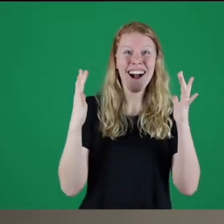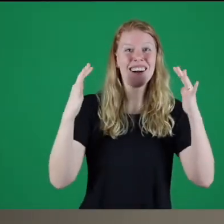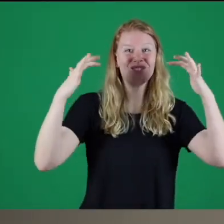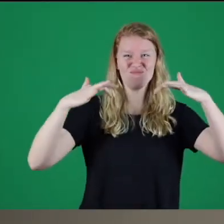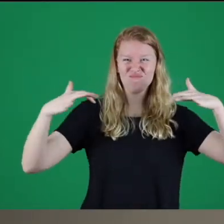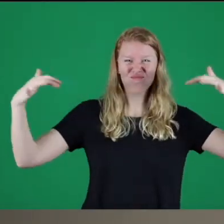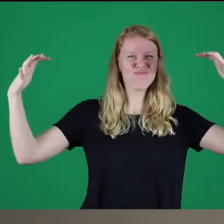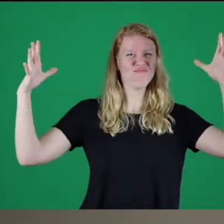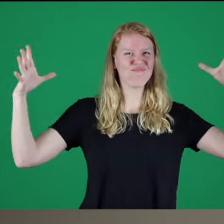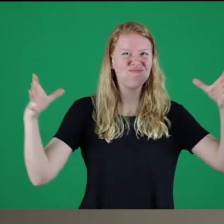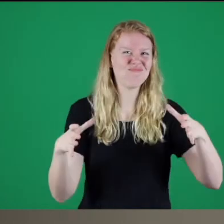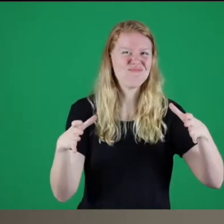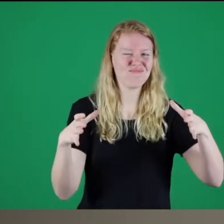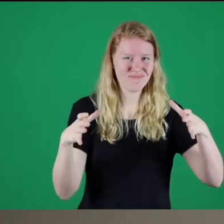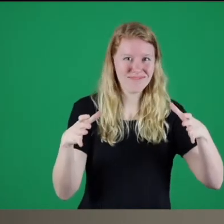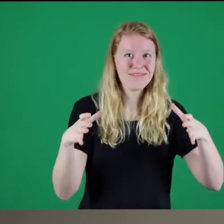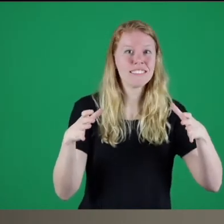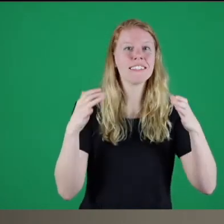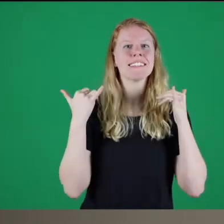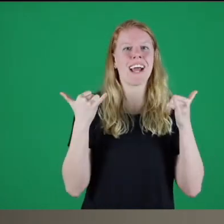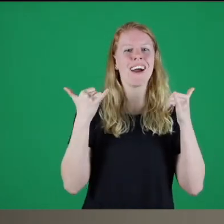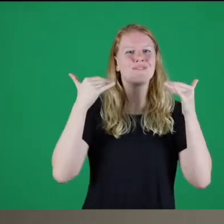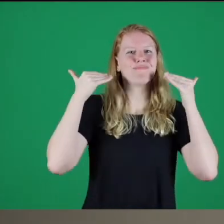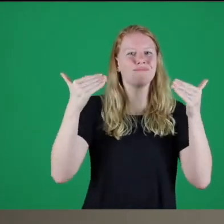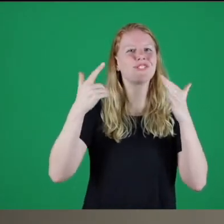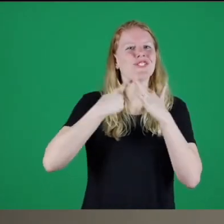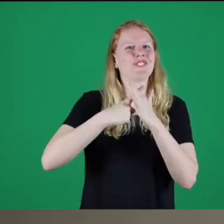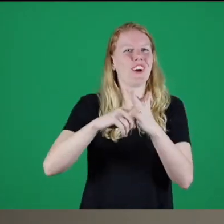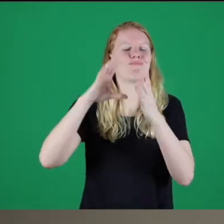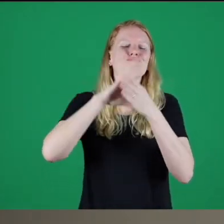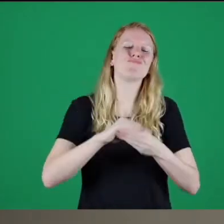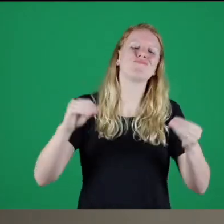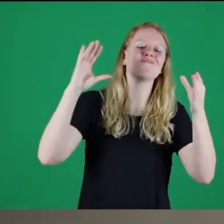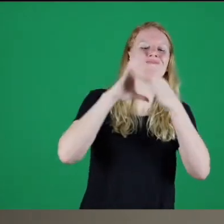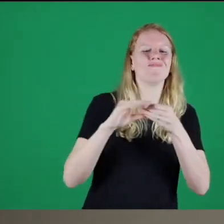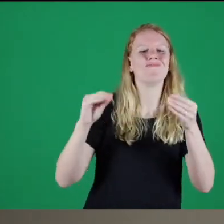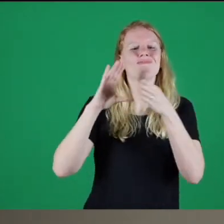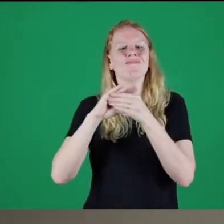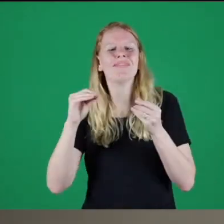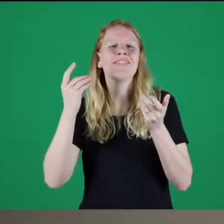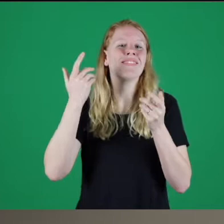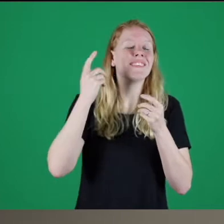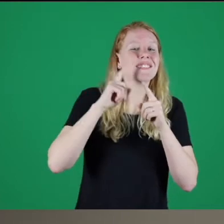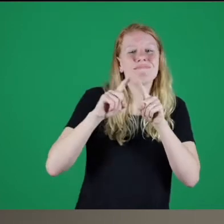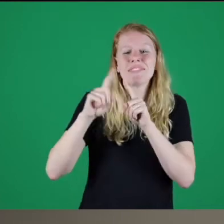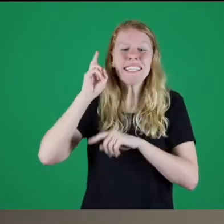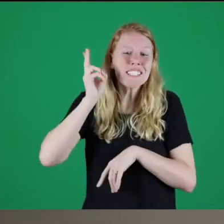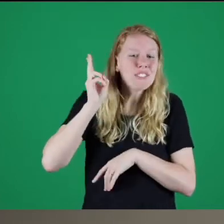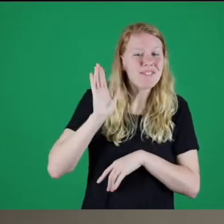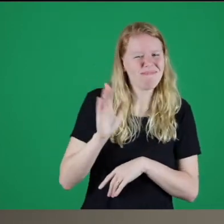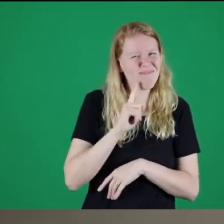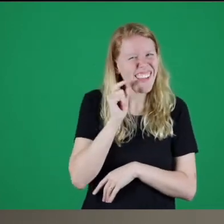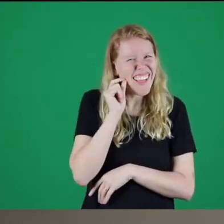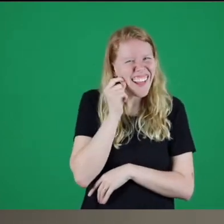that would be the time that they would start with the narration or the stories or teaching of history.